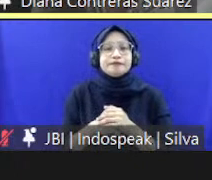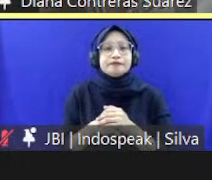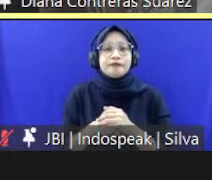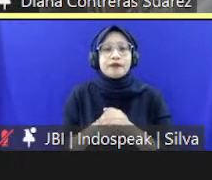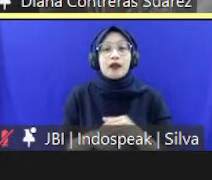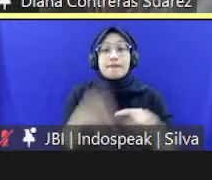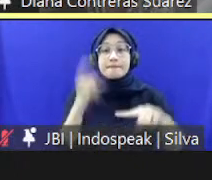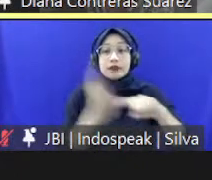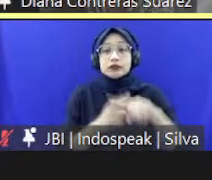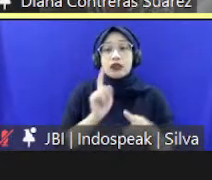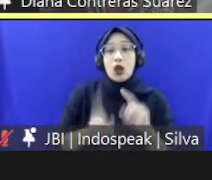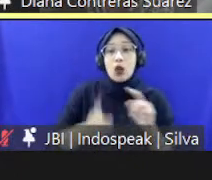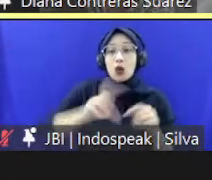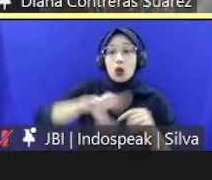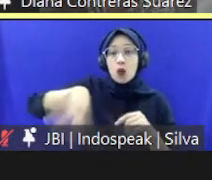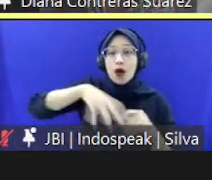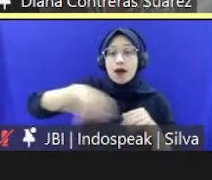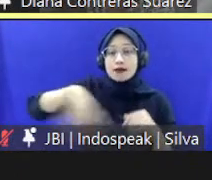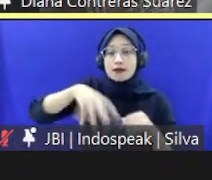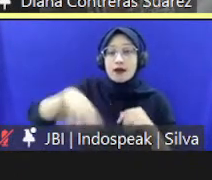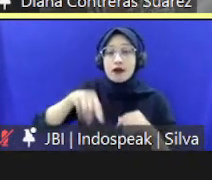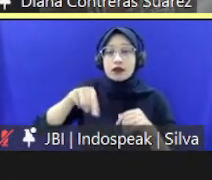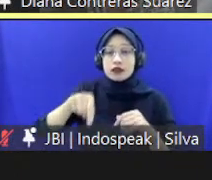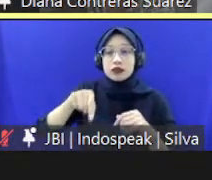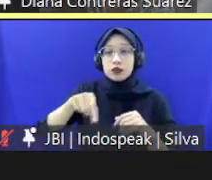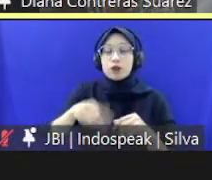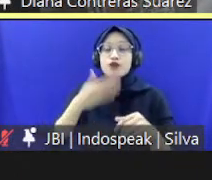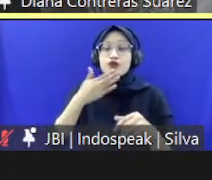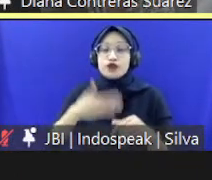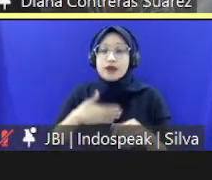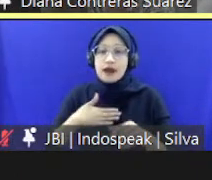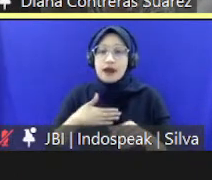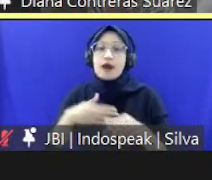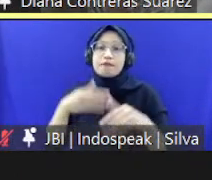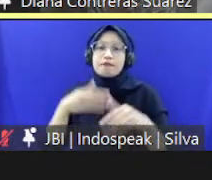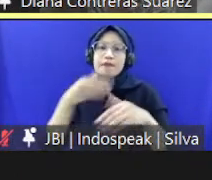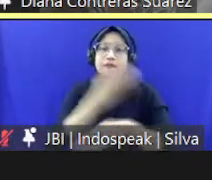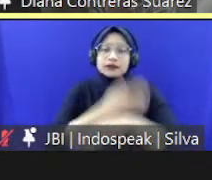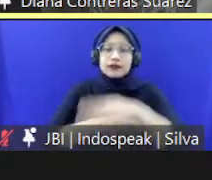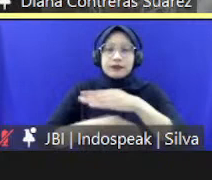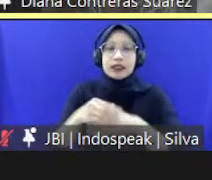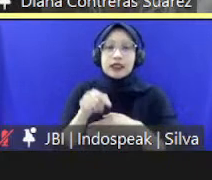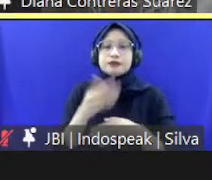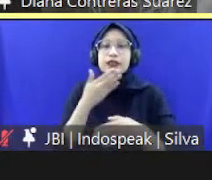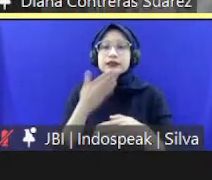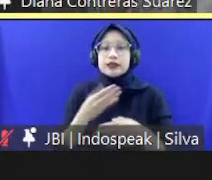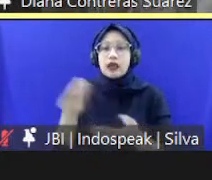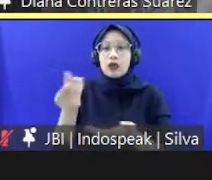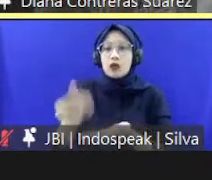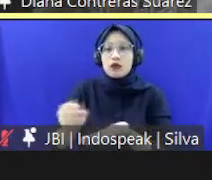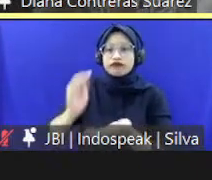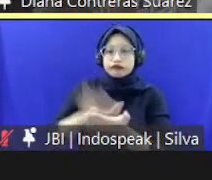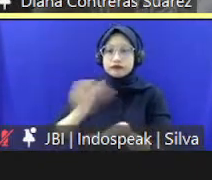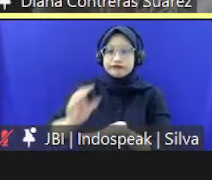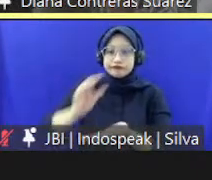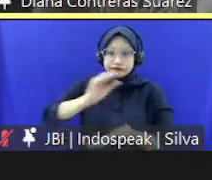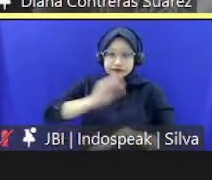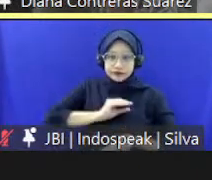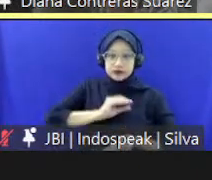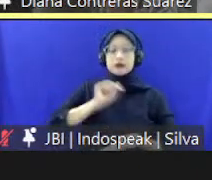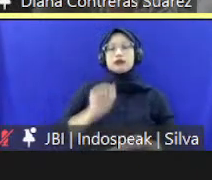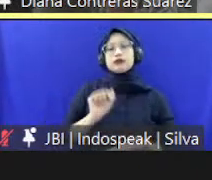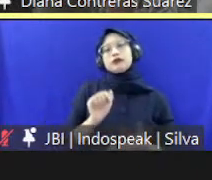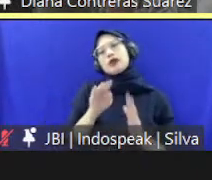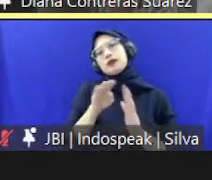head of the household, and that also lowers their household expenditure. This, what it's going to represent is that those families are